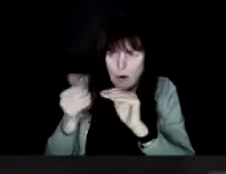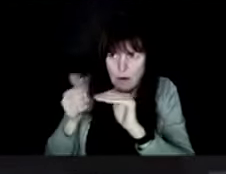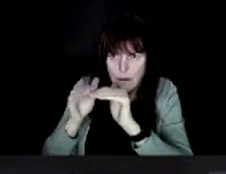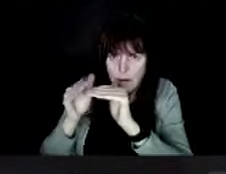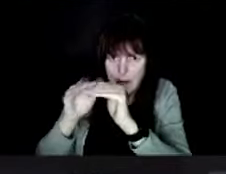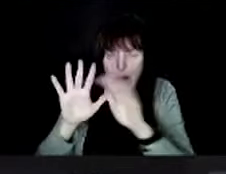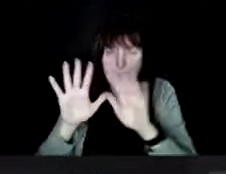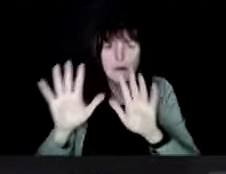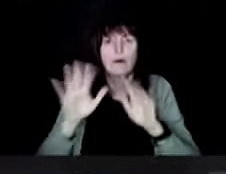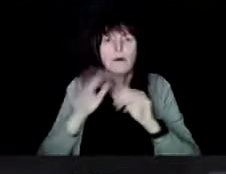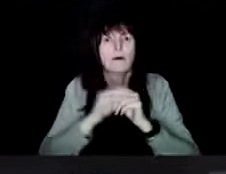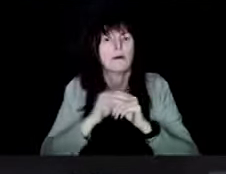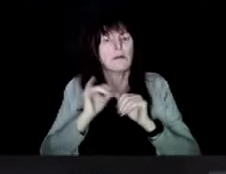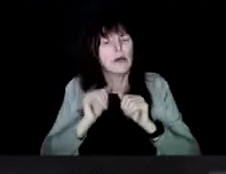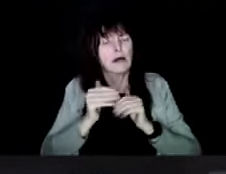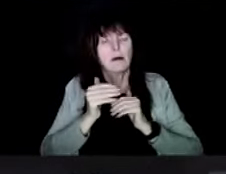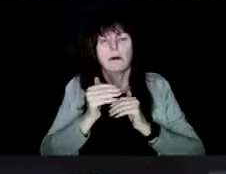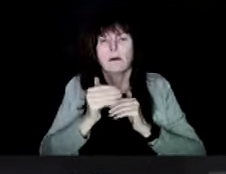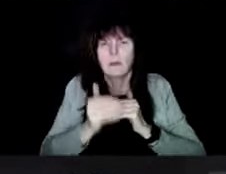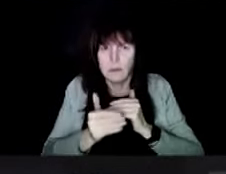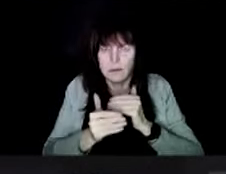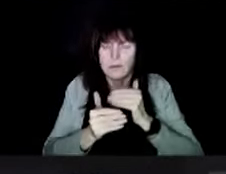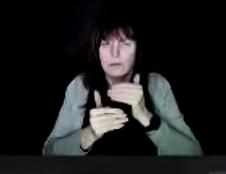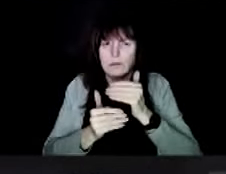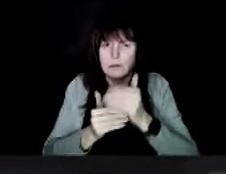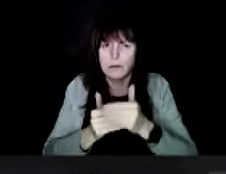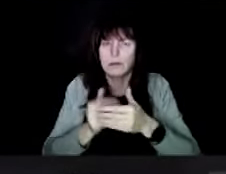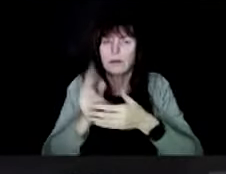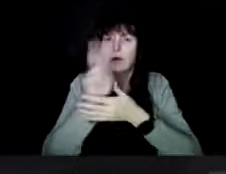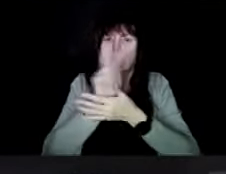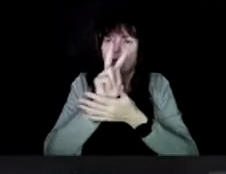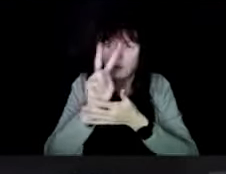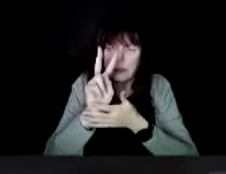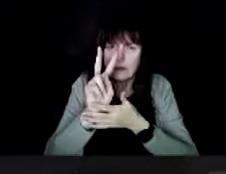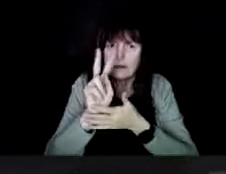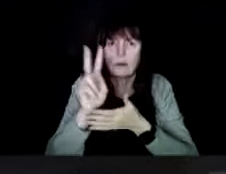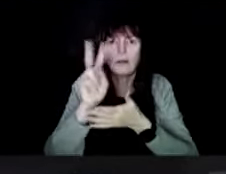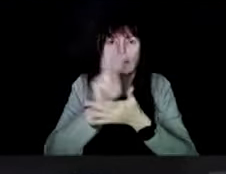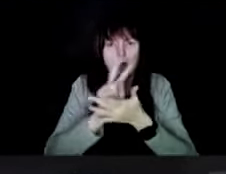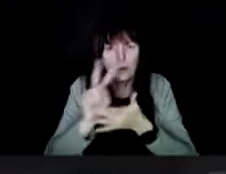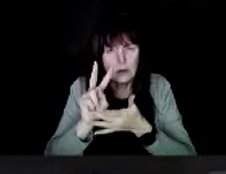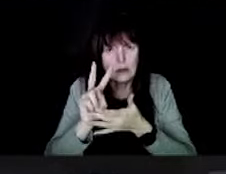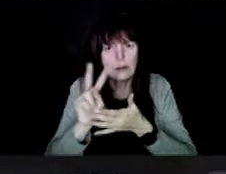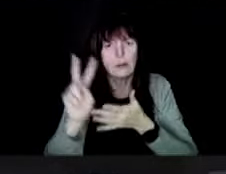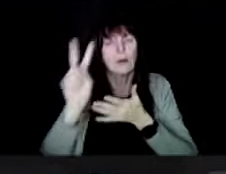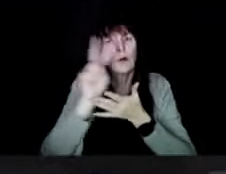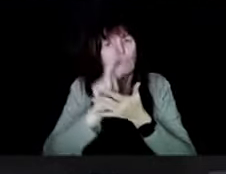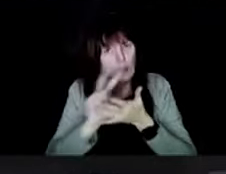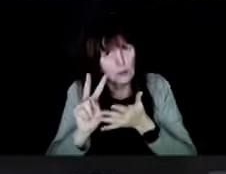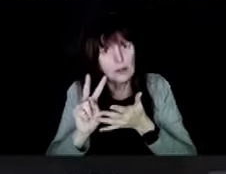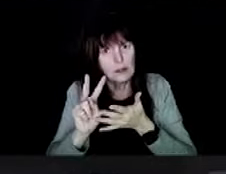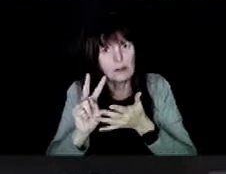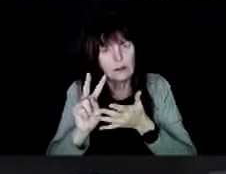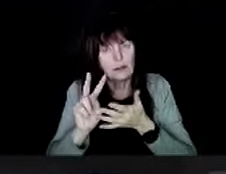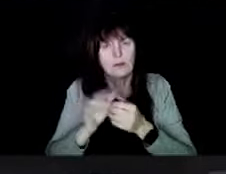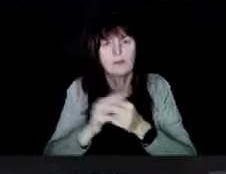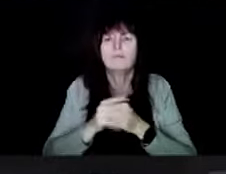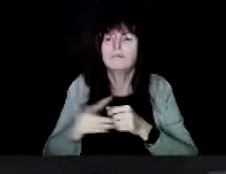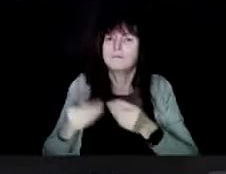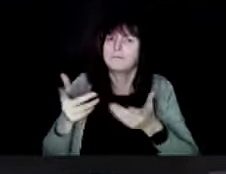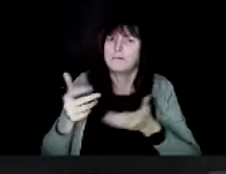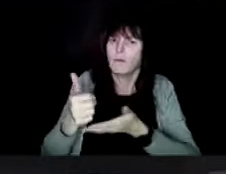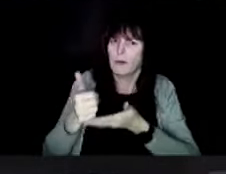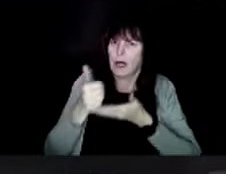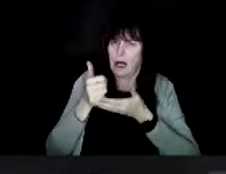Usually the 2 week period gives us clarity on how we're doing as we further open up areas